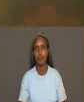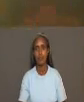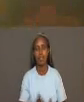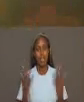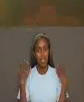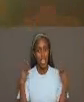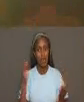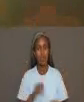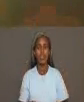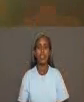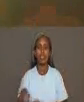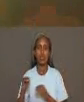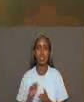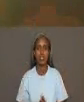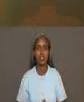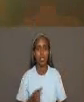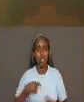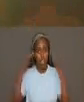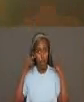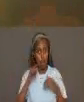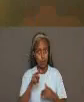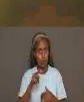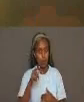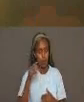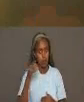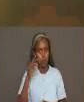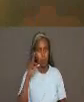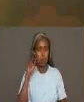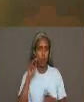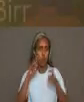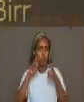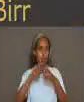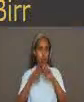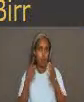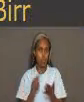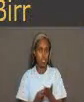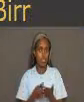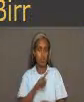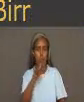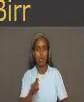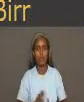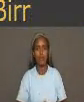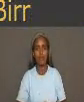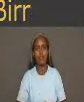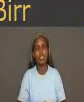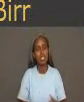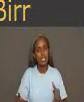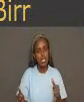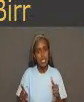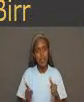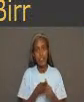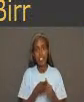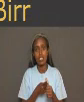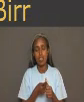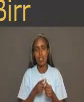Hello again, students. I hope you had no trouble with this problem. The first part of